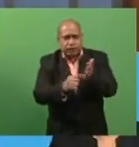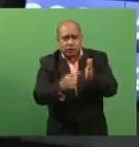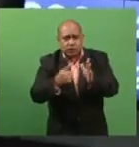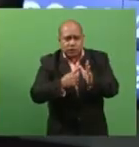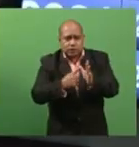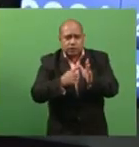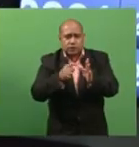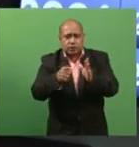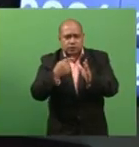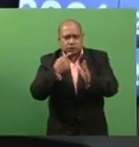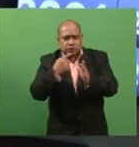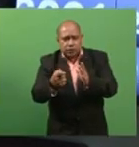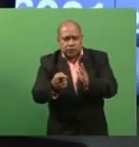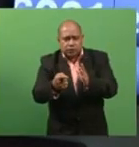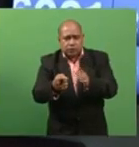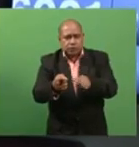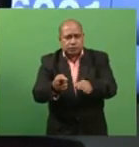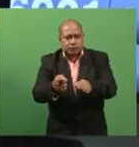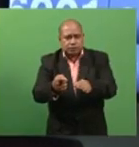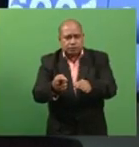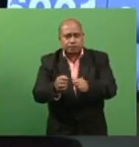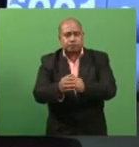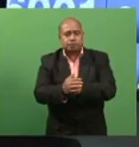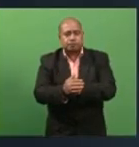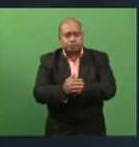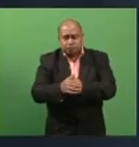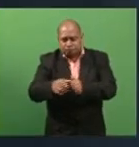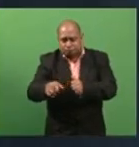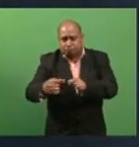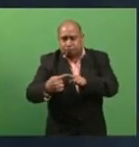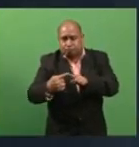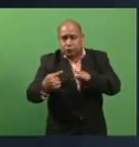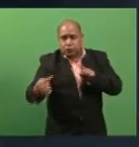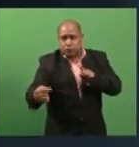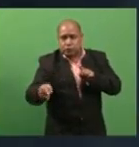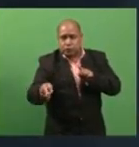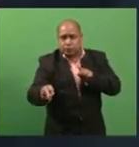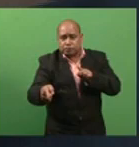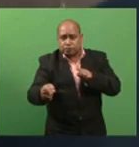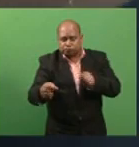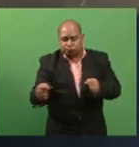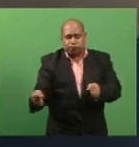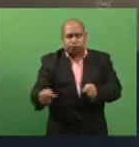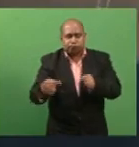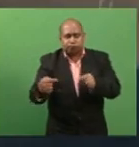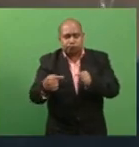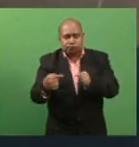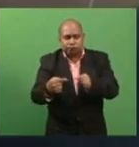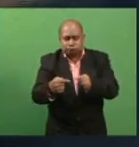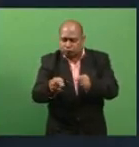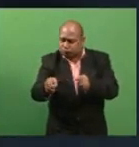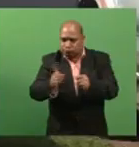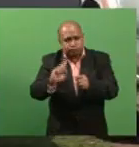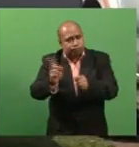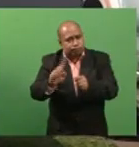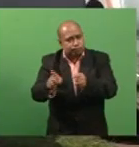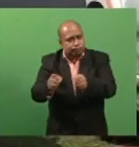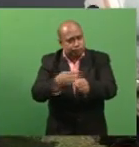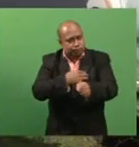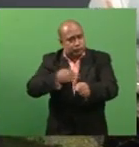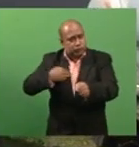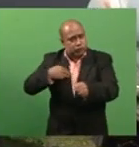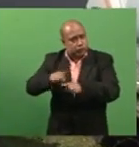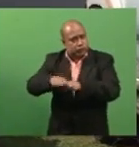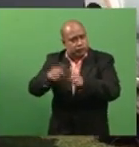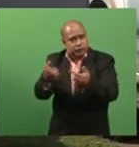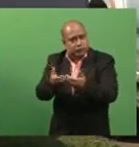saying this contradicted government's position that no civil servant or statutory authority and or government commercial company would experience